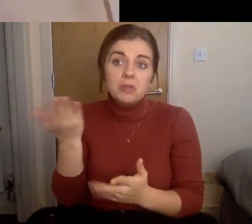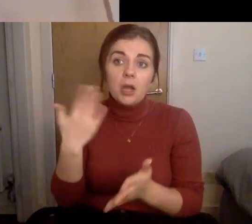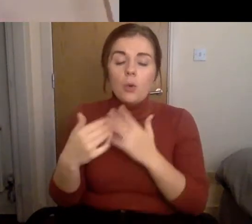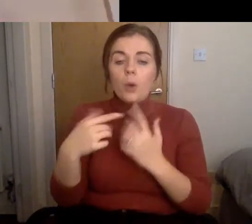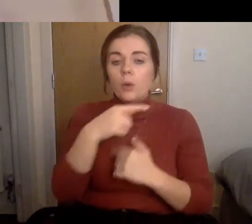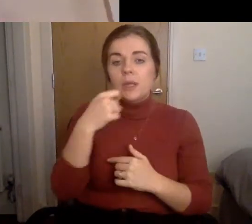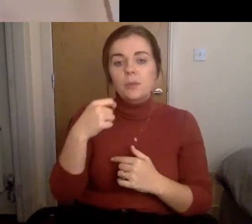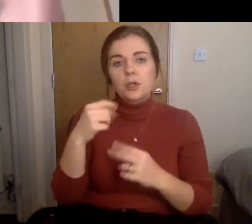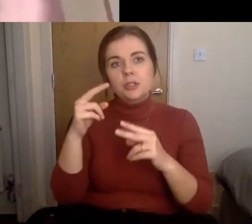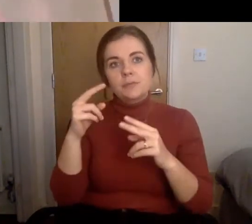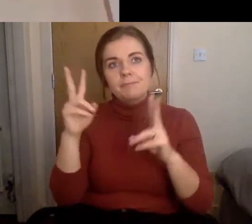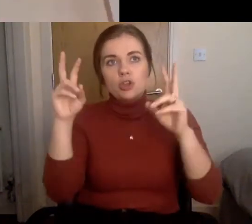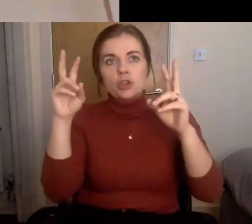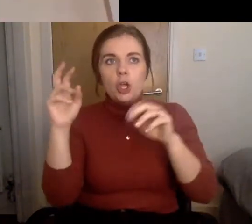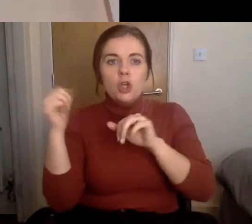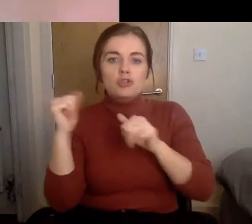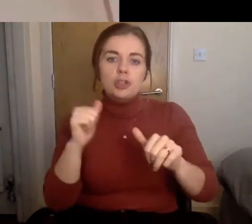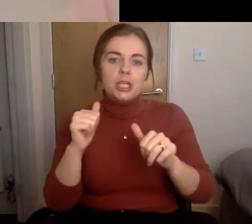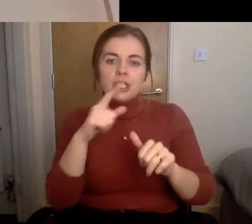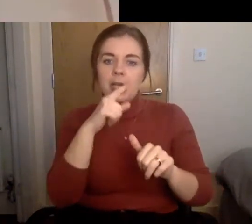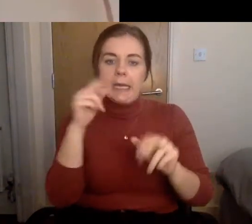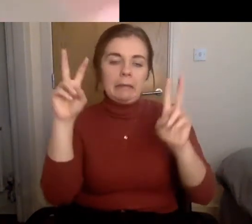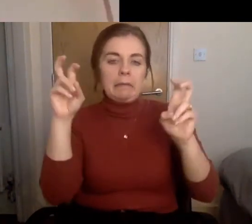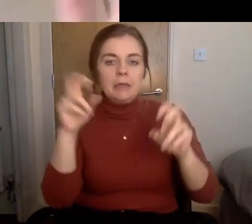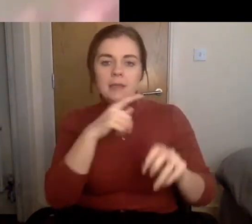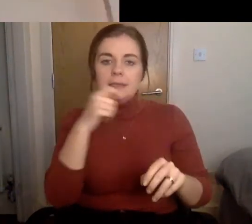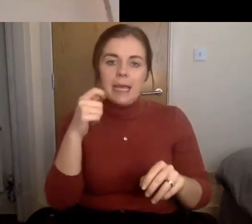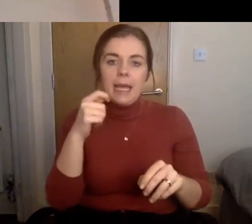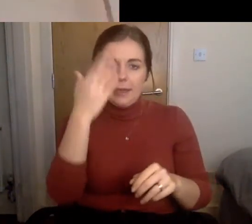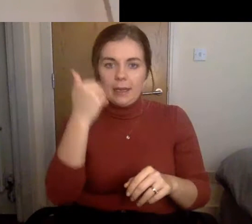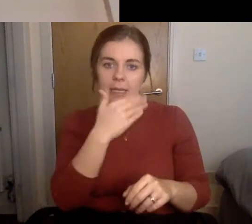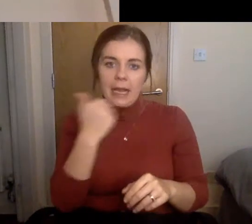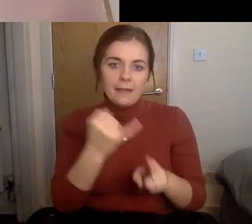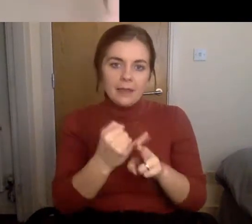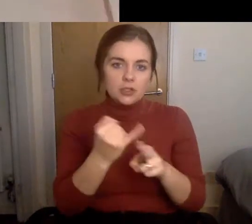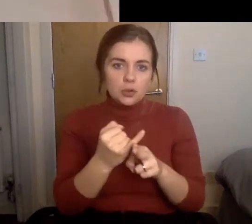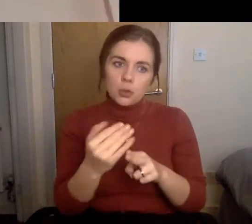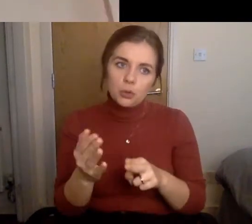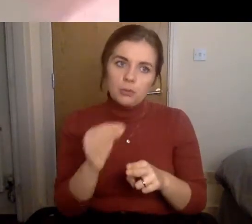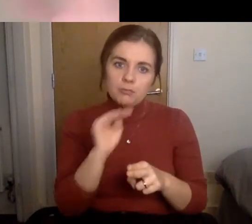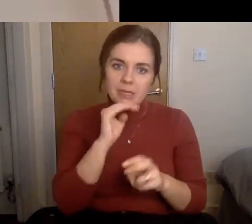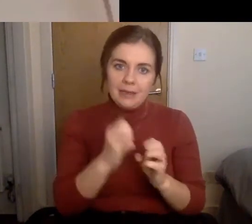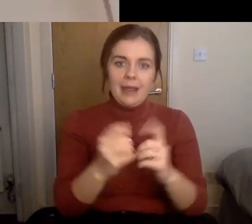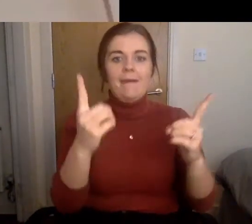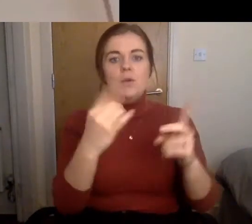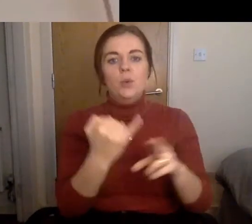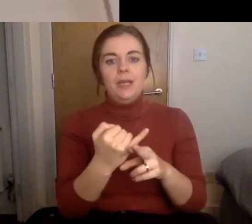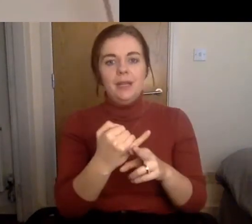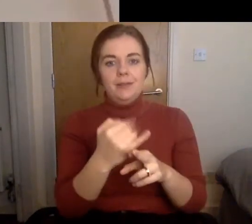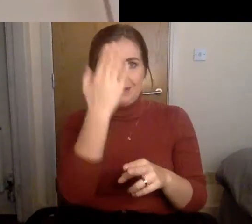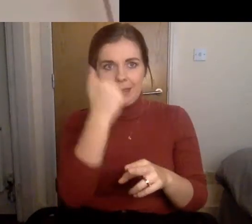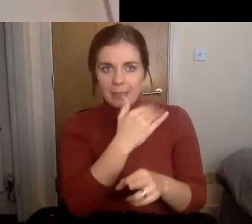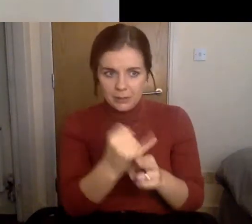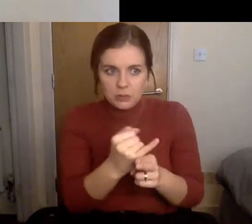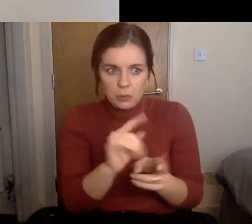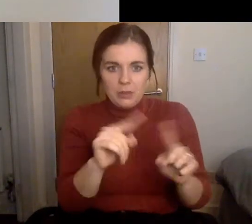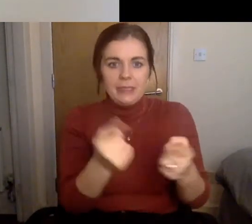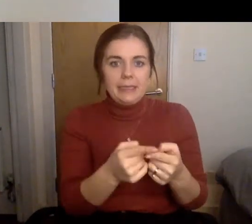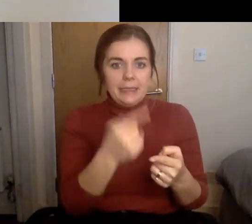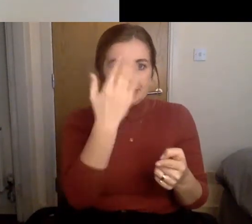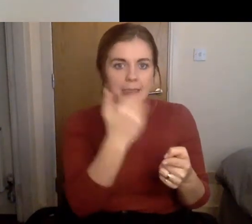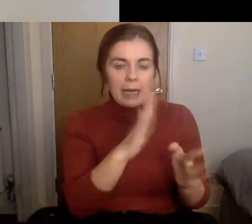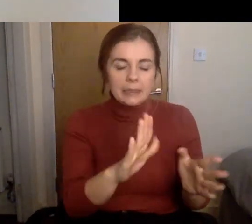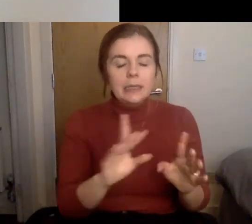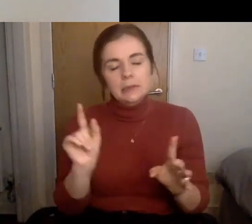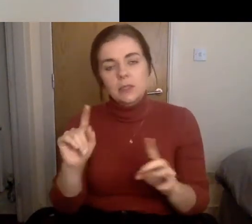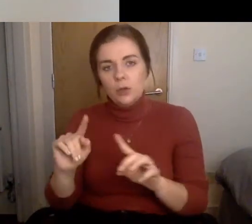considered like a Catholic school being all, the traditional kind of classroom, all Catholics in the class, all this kind of story. Yeah. But I think even